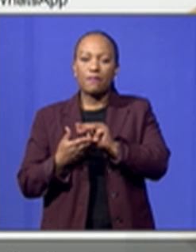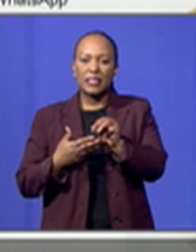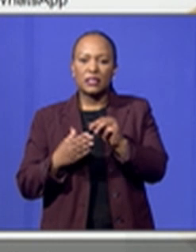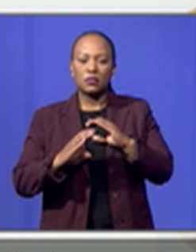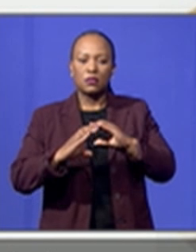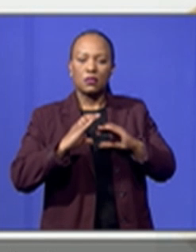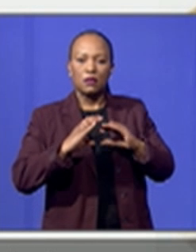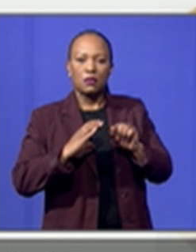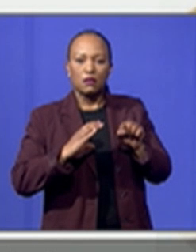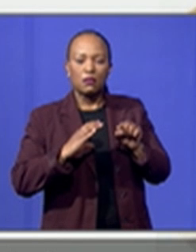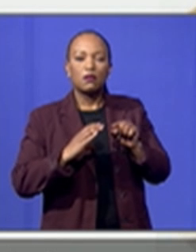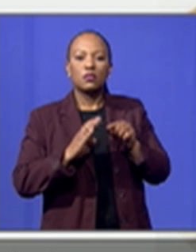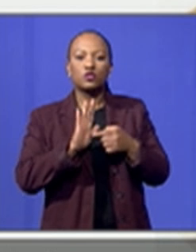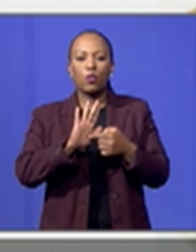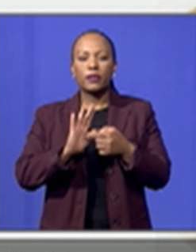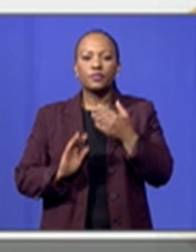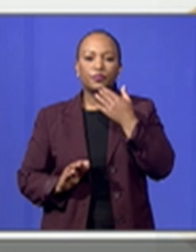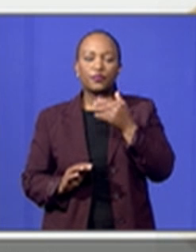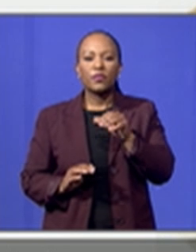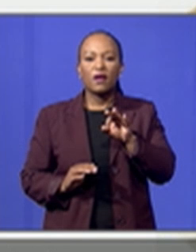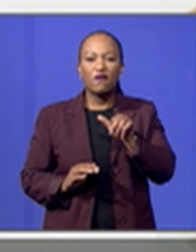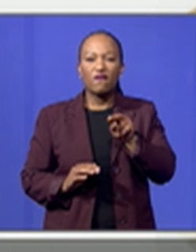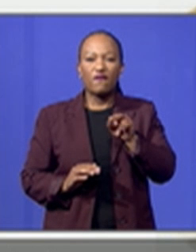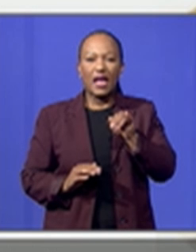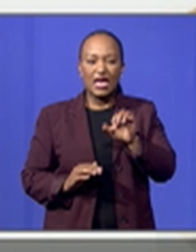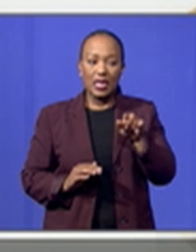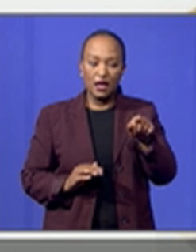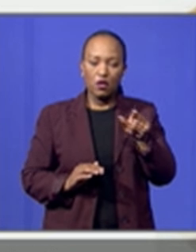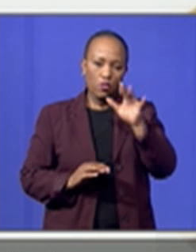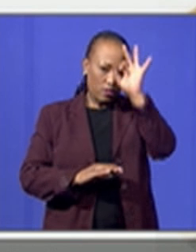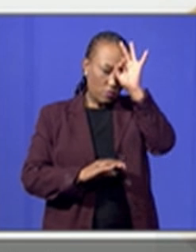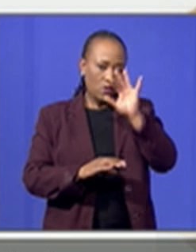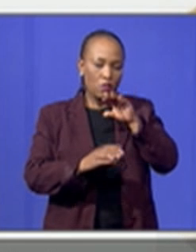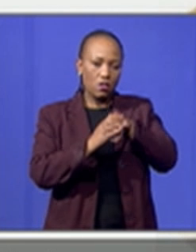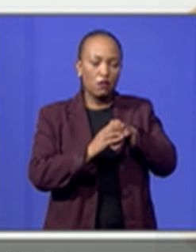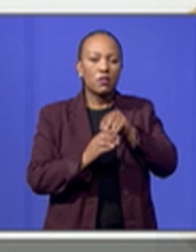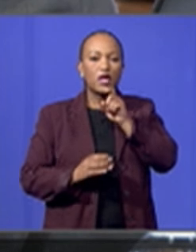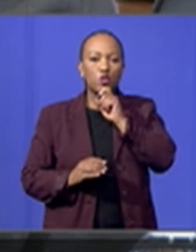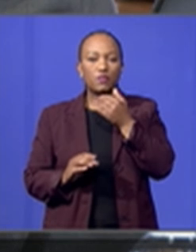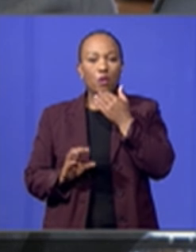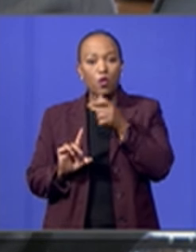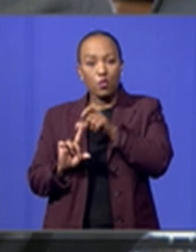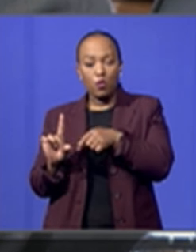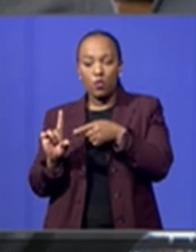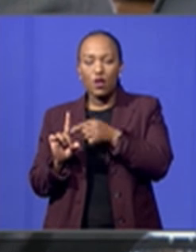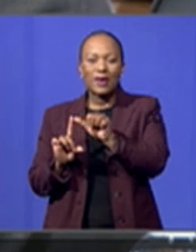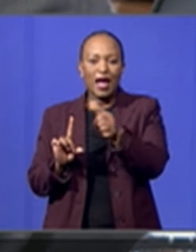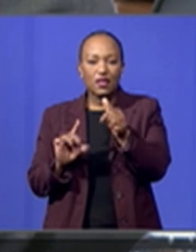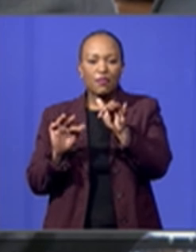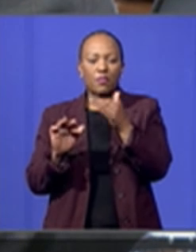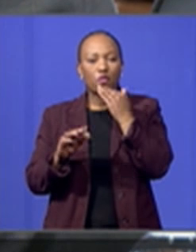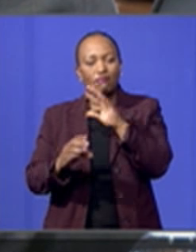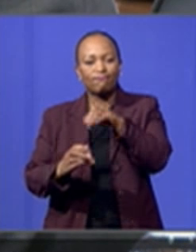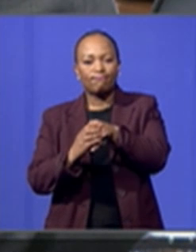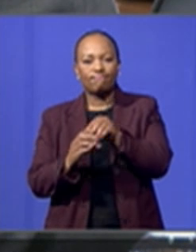Fani Nkosi mo maemong a gagwe jaaka motlhankedi wa sepodisi a ne a dirisiwa ke Msibi le ba ba golaganeng nae go